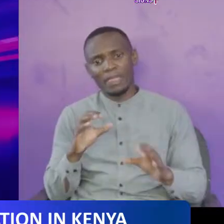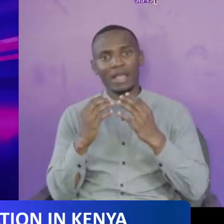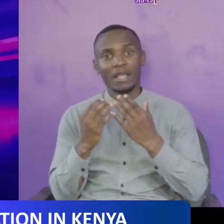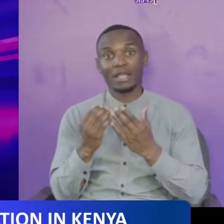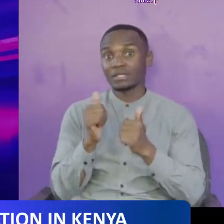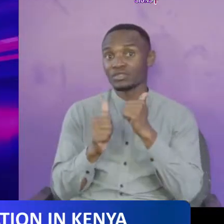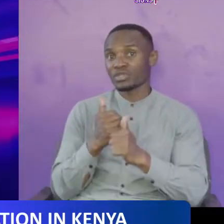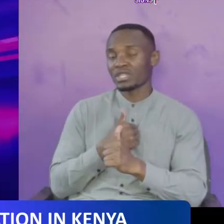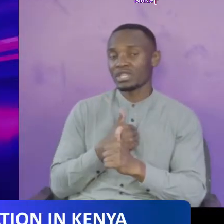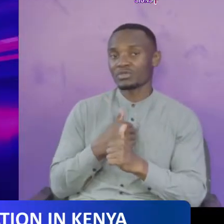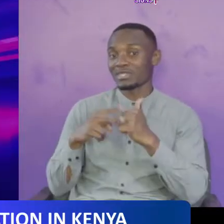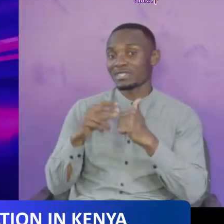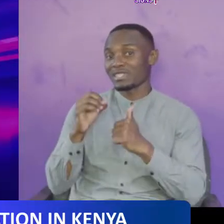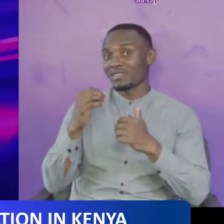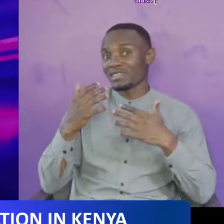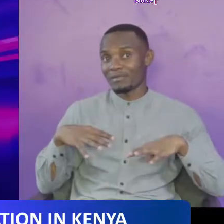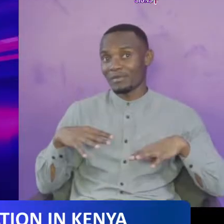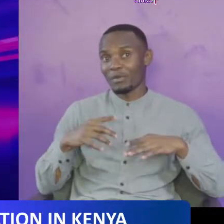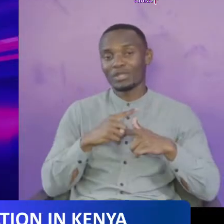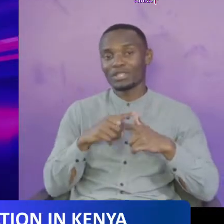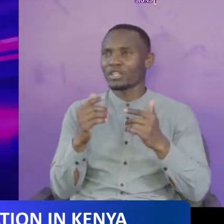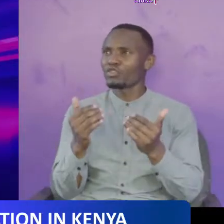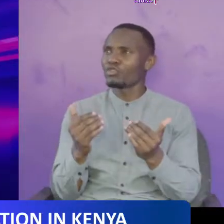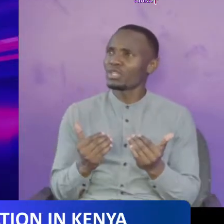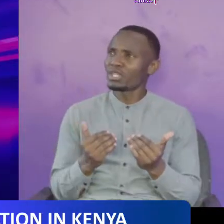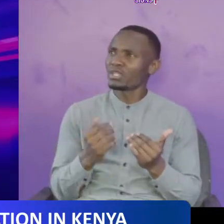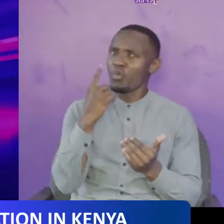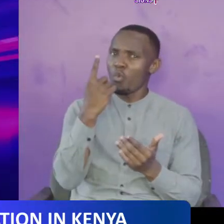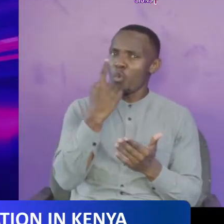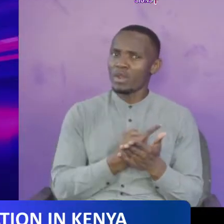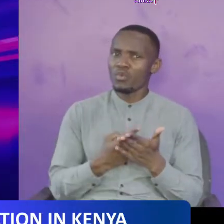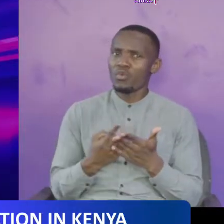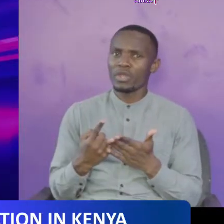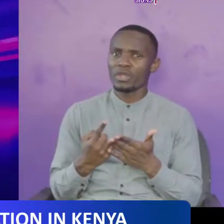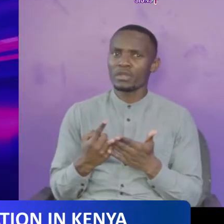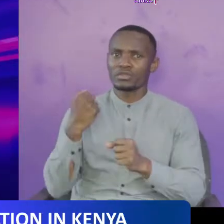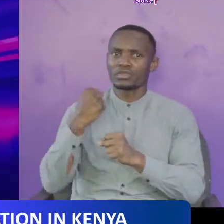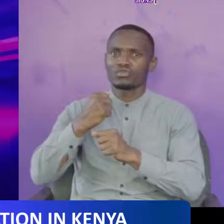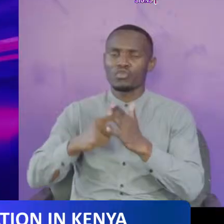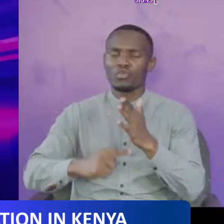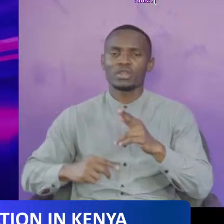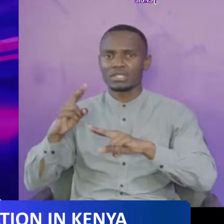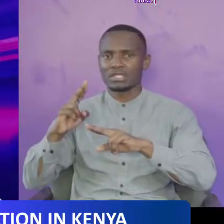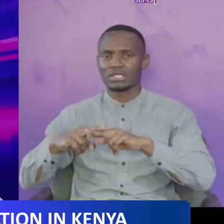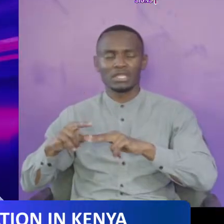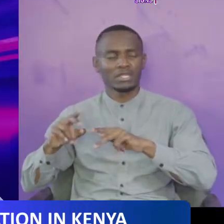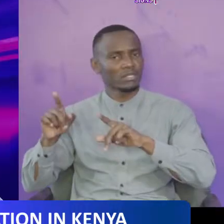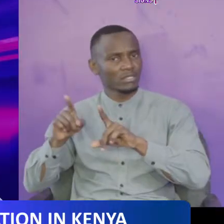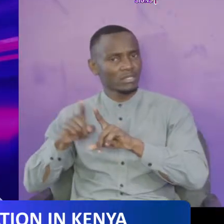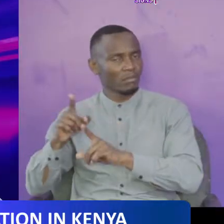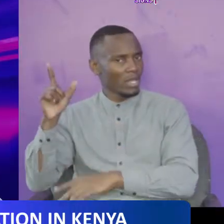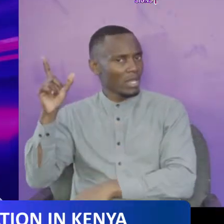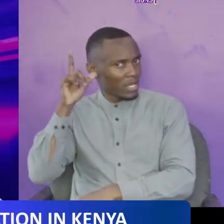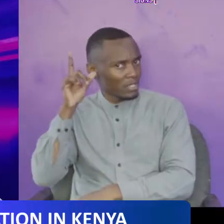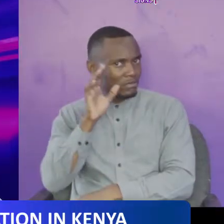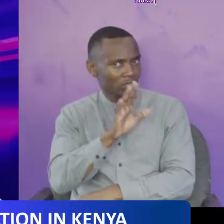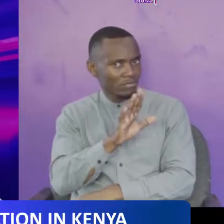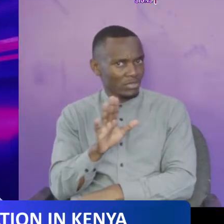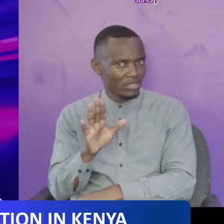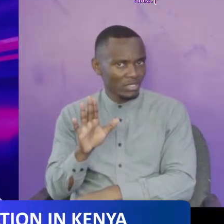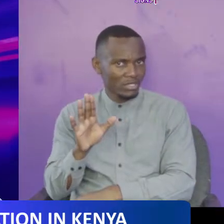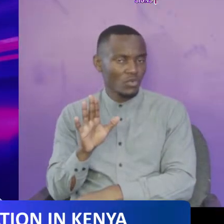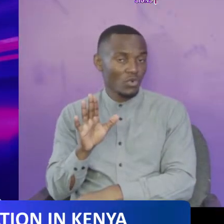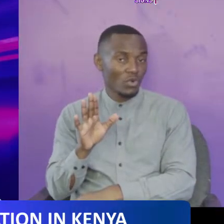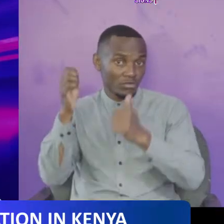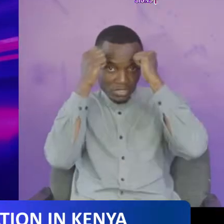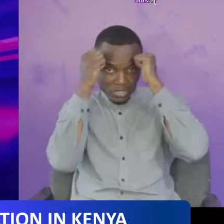people, you're going to need close to a week to sit and listen to these students present. Or